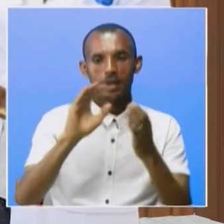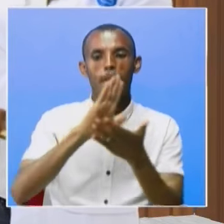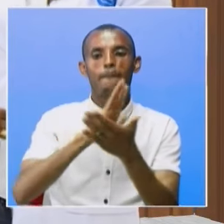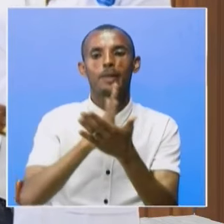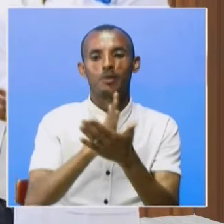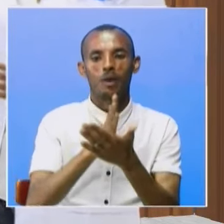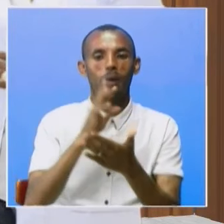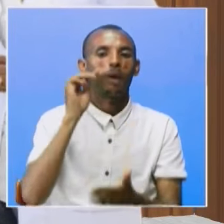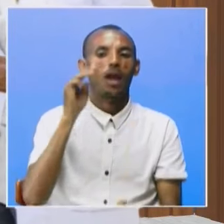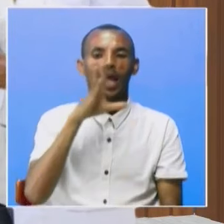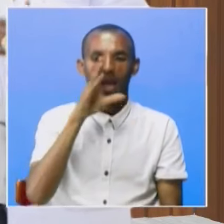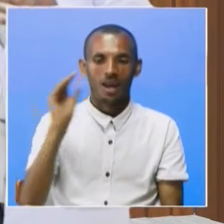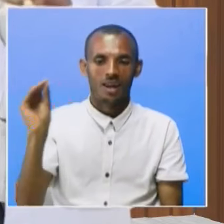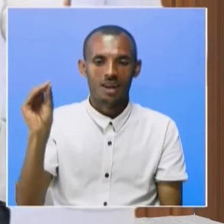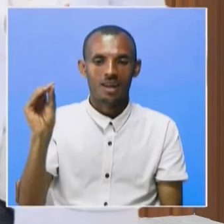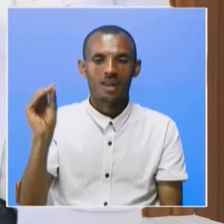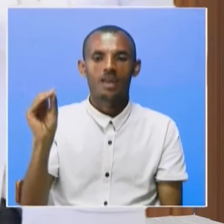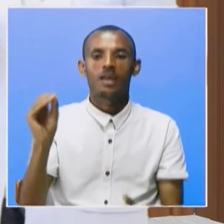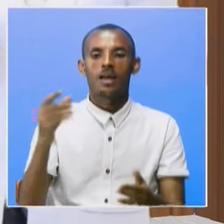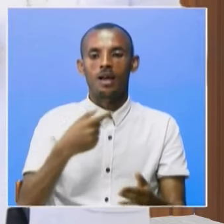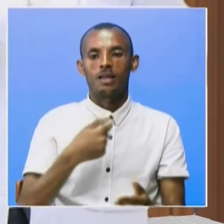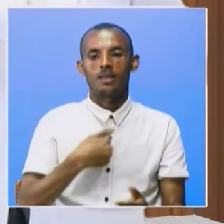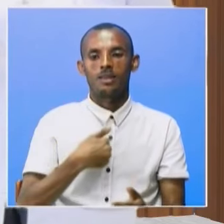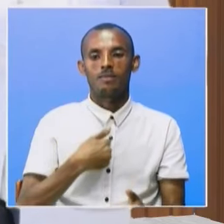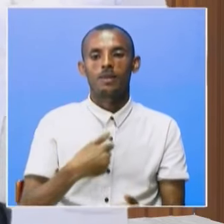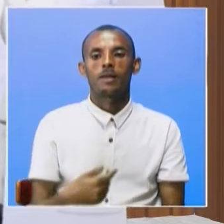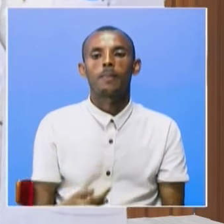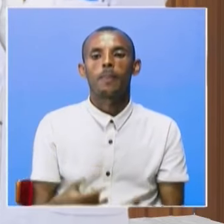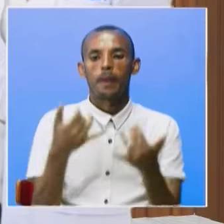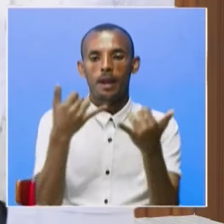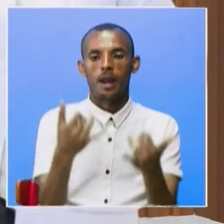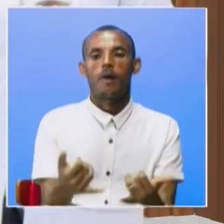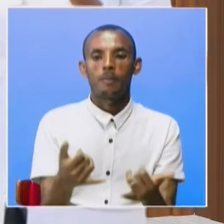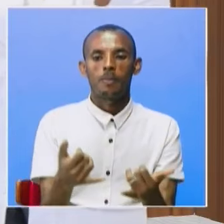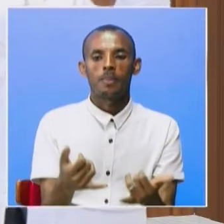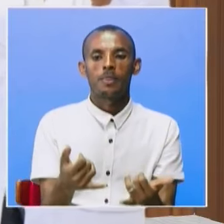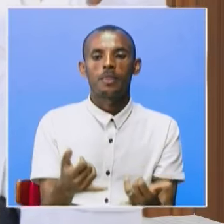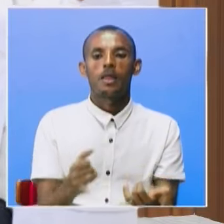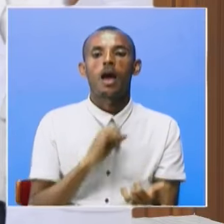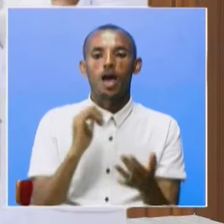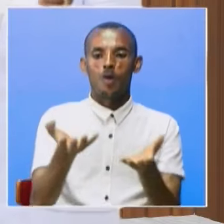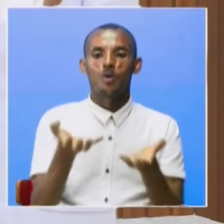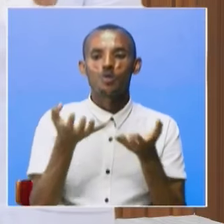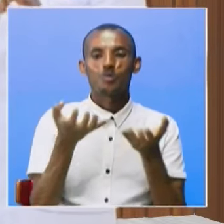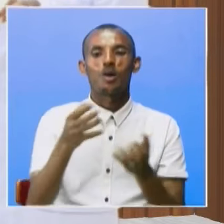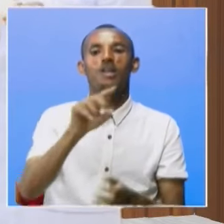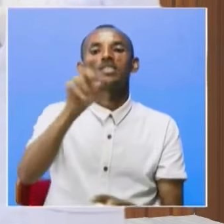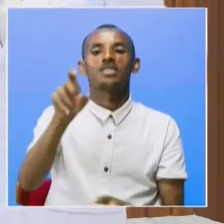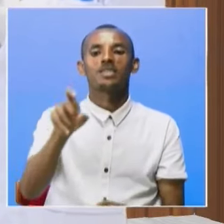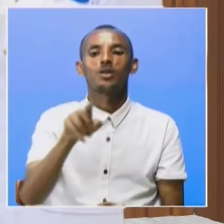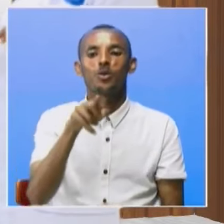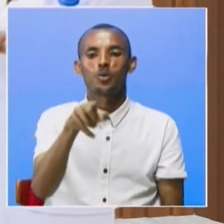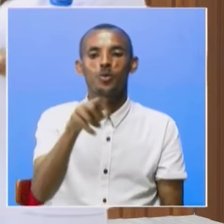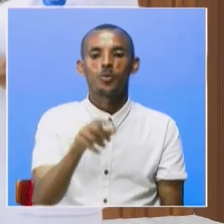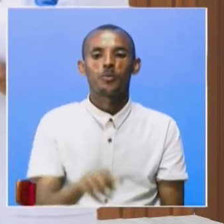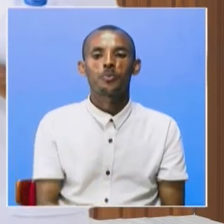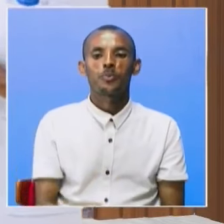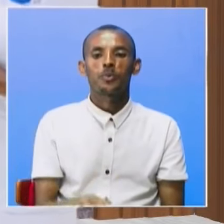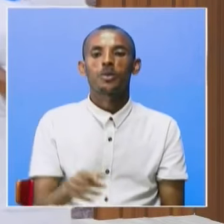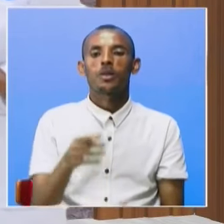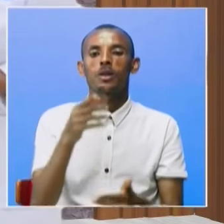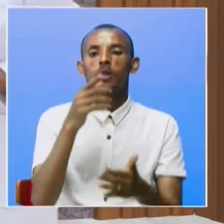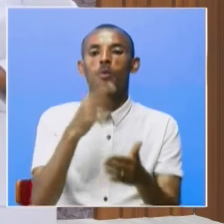between Mary and me. Now, I want to ask you what